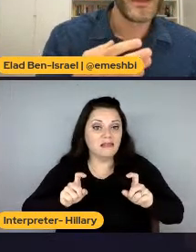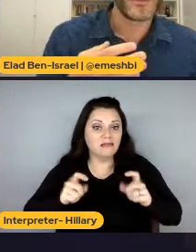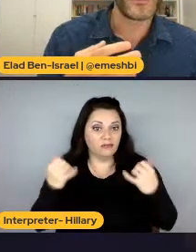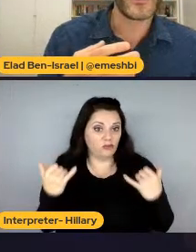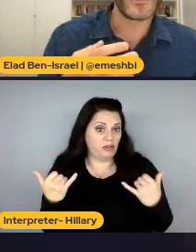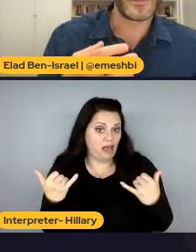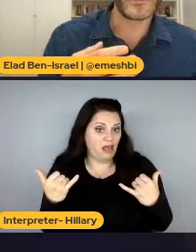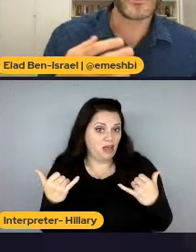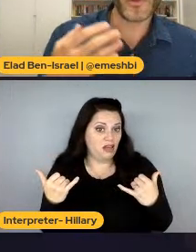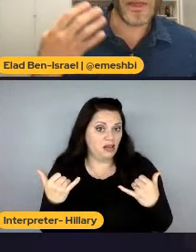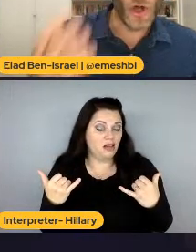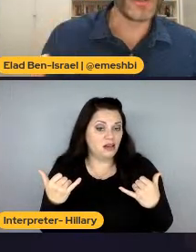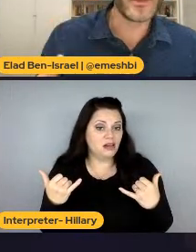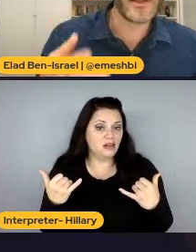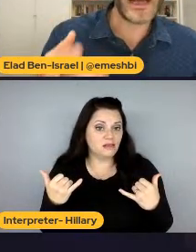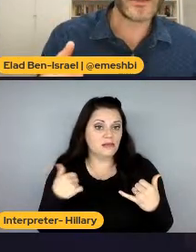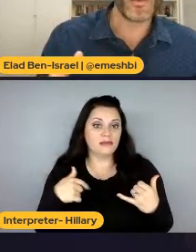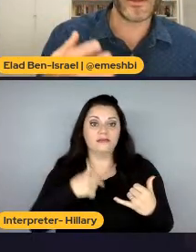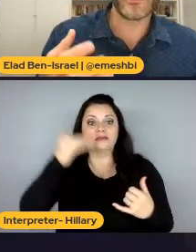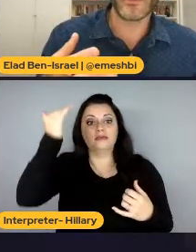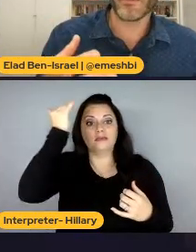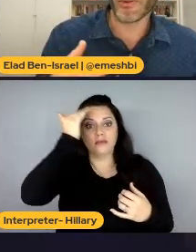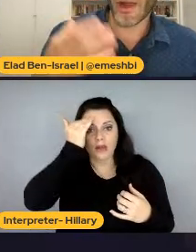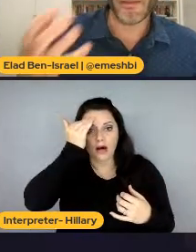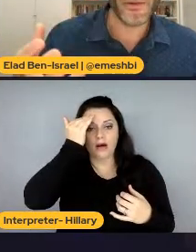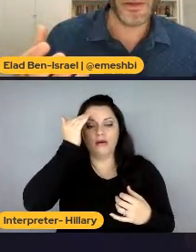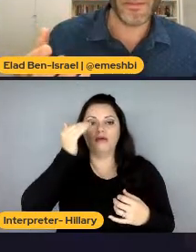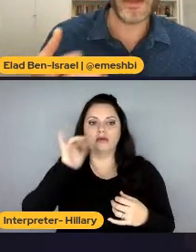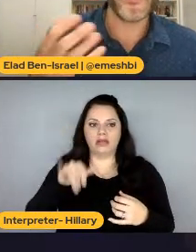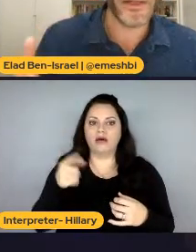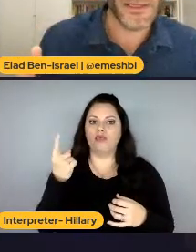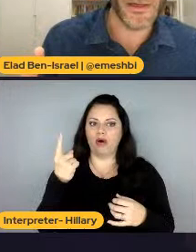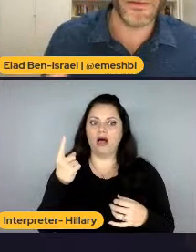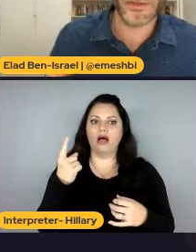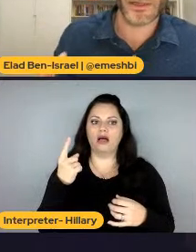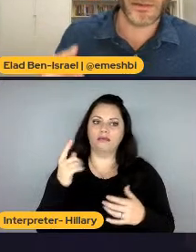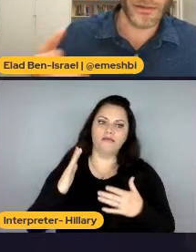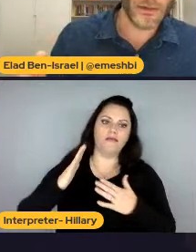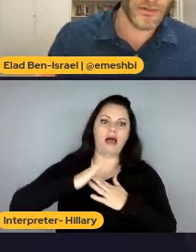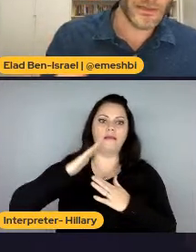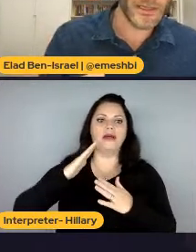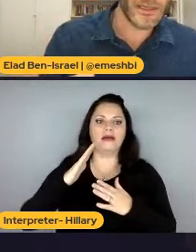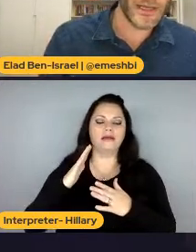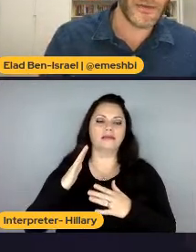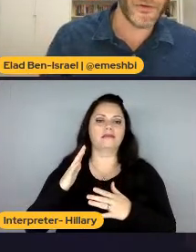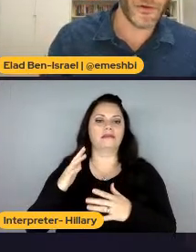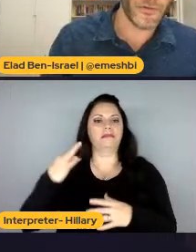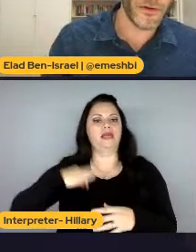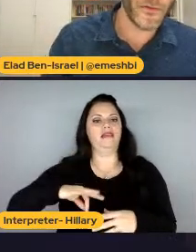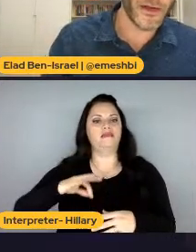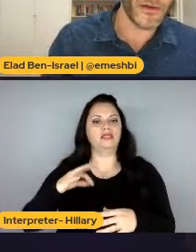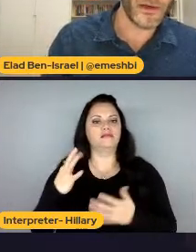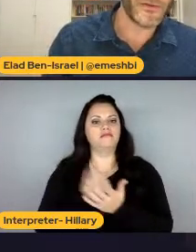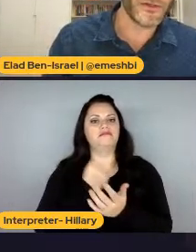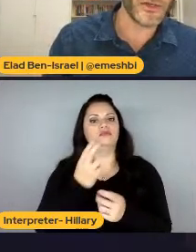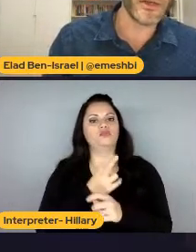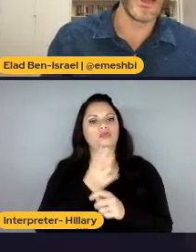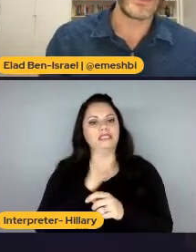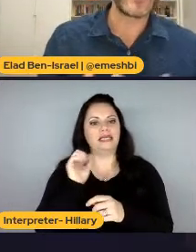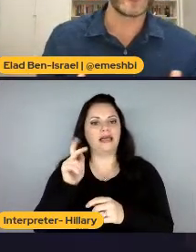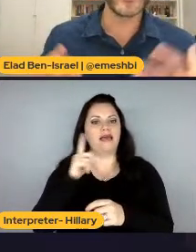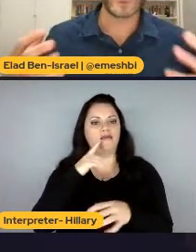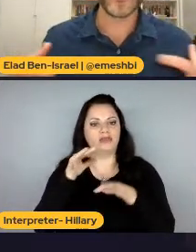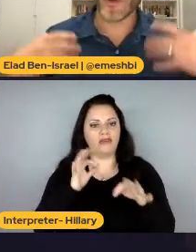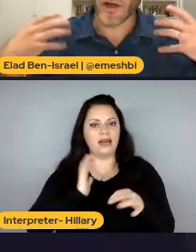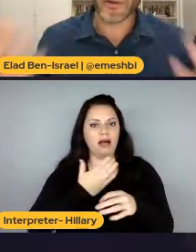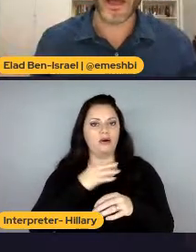today, and we know that that's one of the primary benefits of using, the CDK for defining our infrastructure.